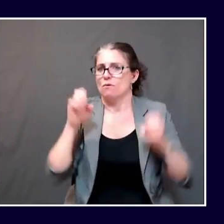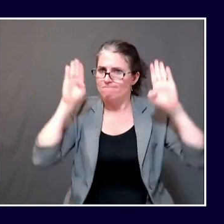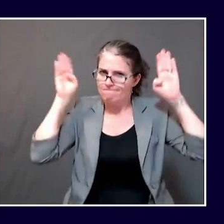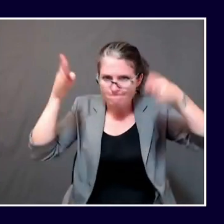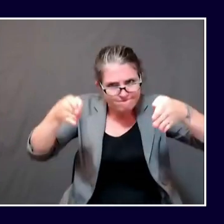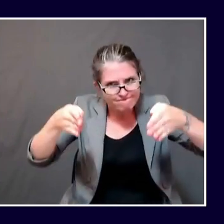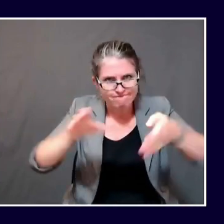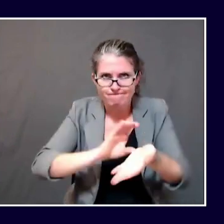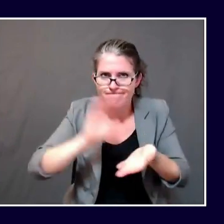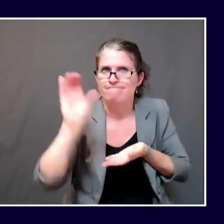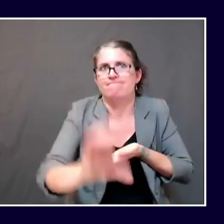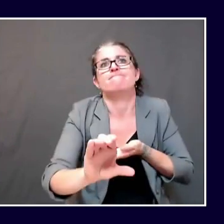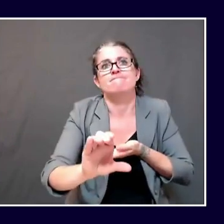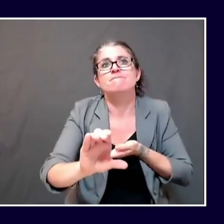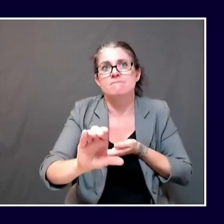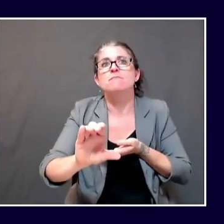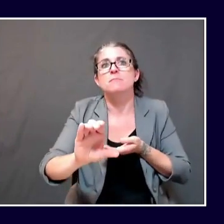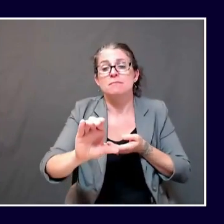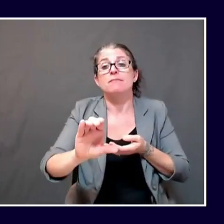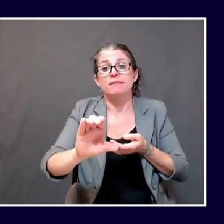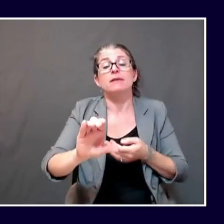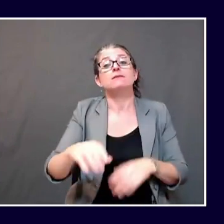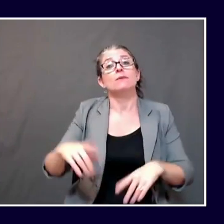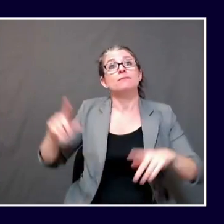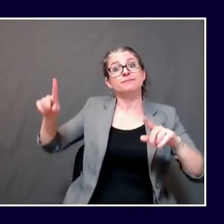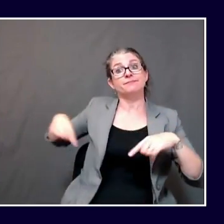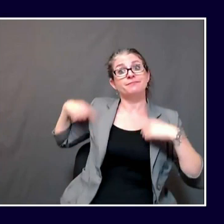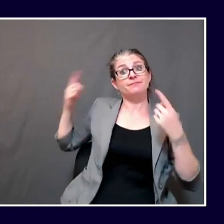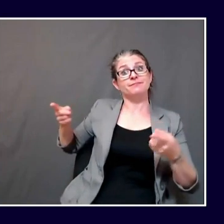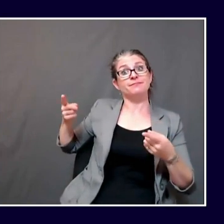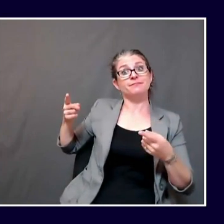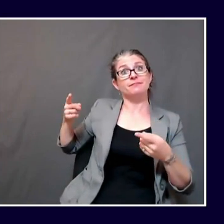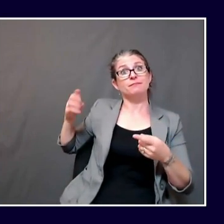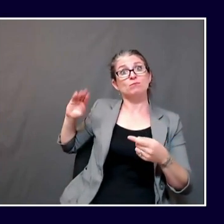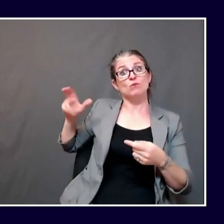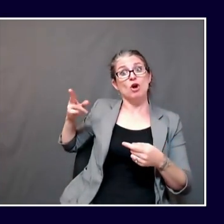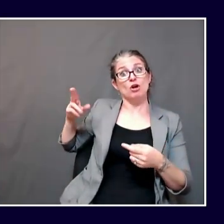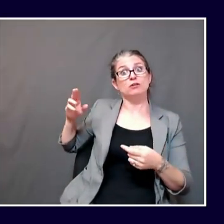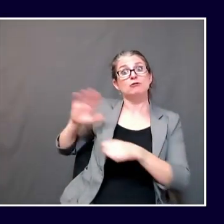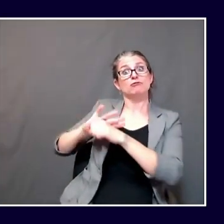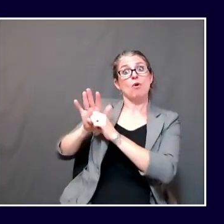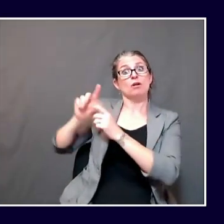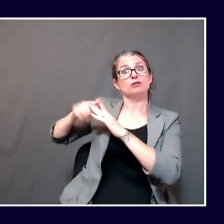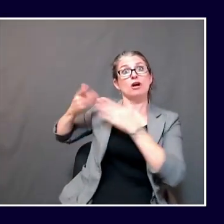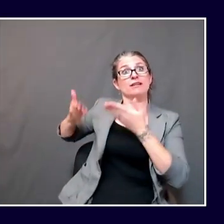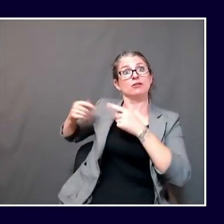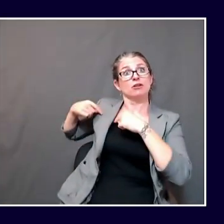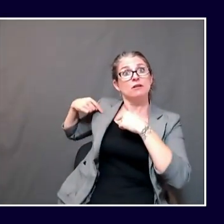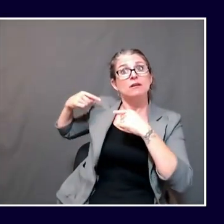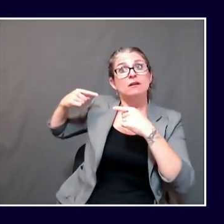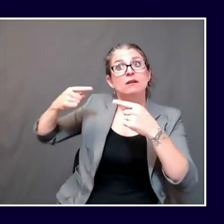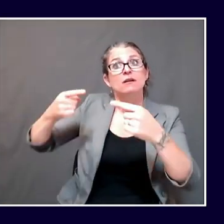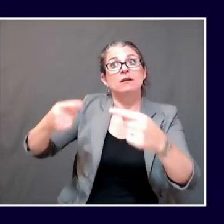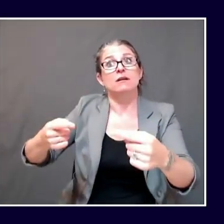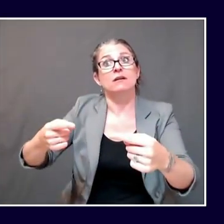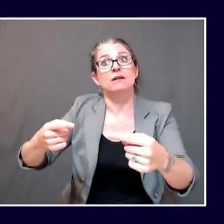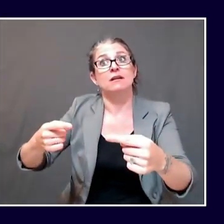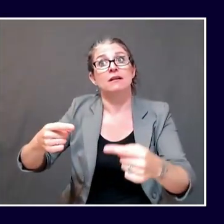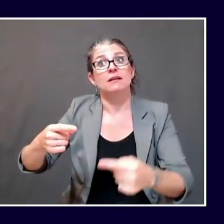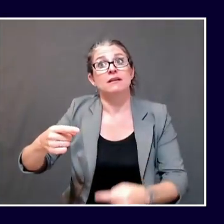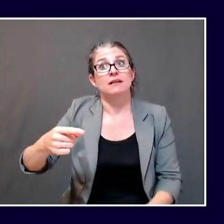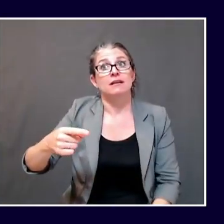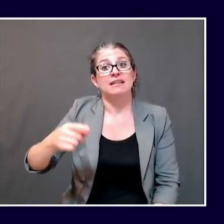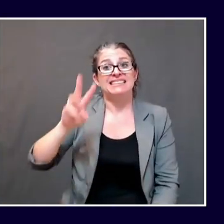COVID-19, 63% of the 105 COVID-19 outbreaks closed in Maine were in non-nursing